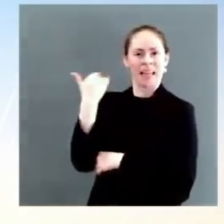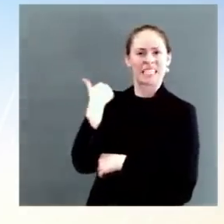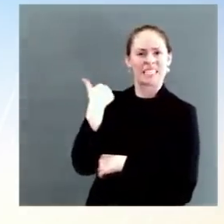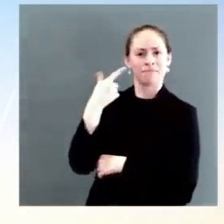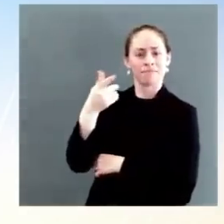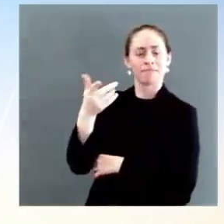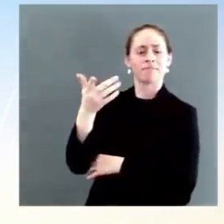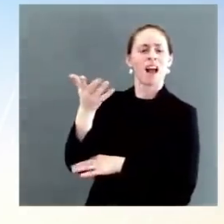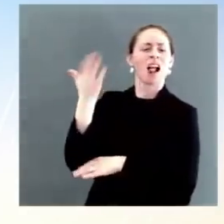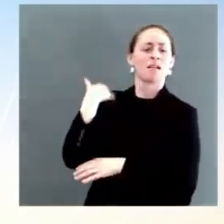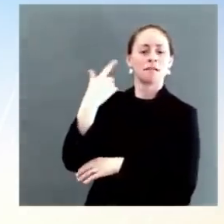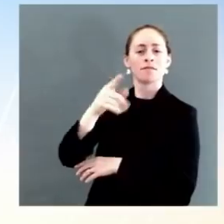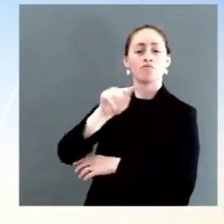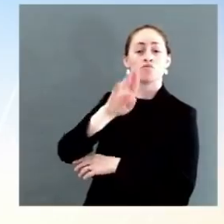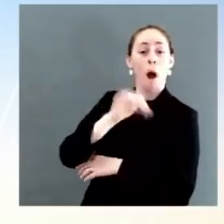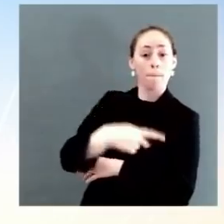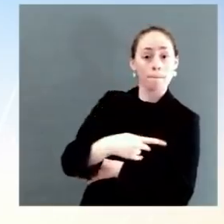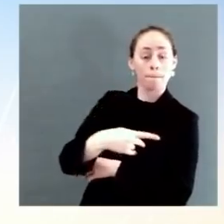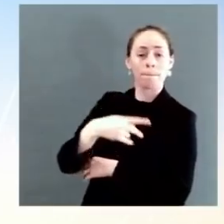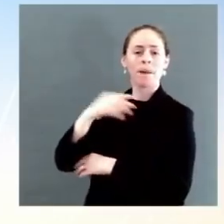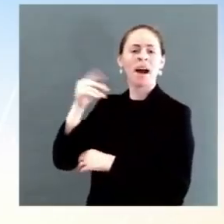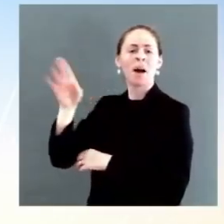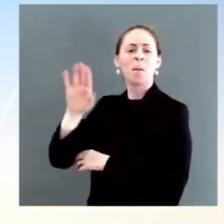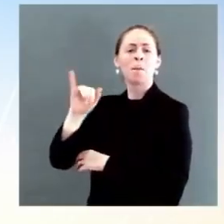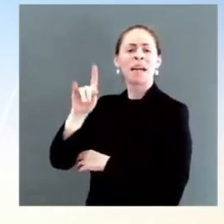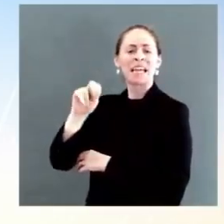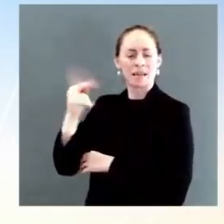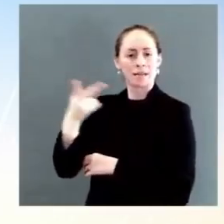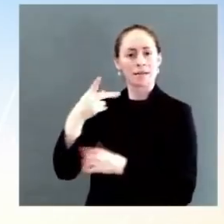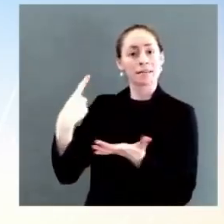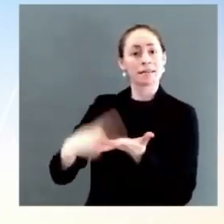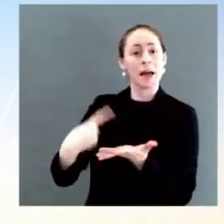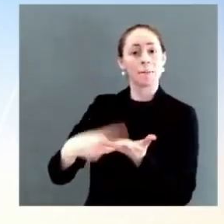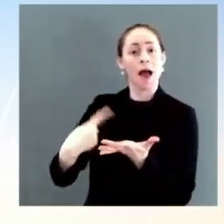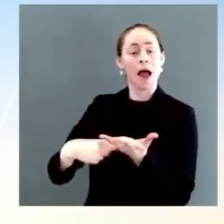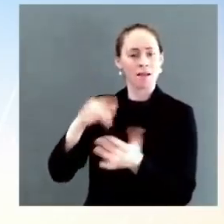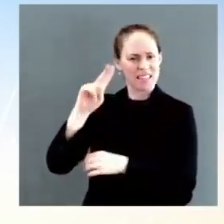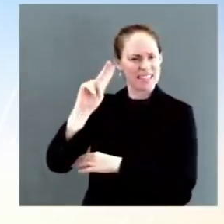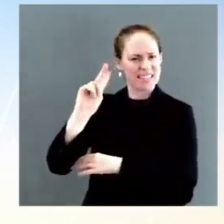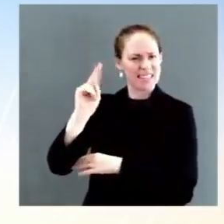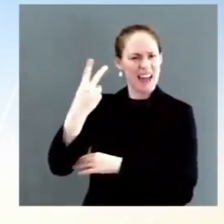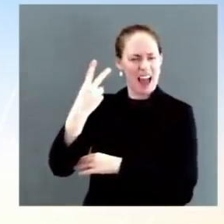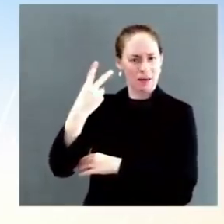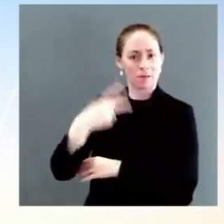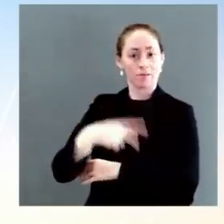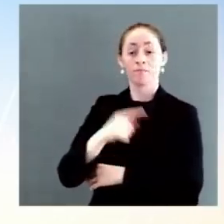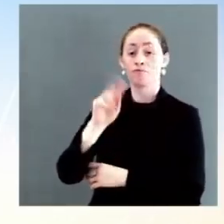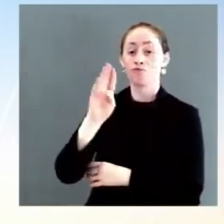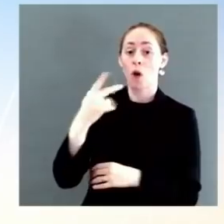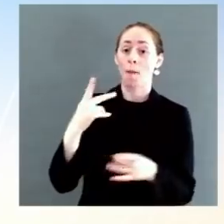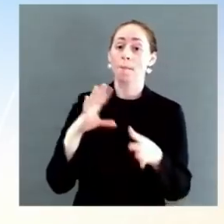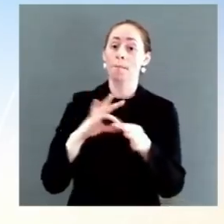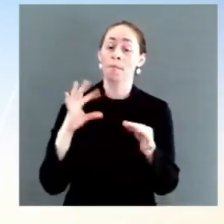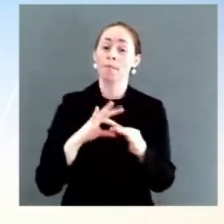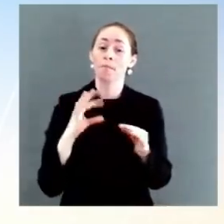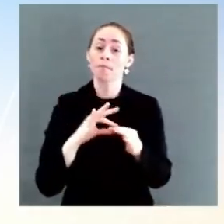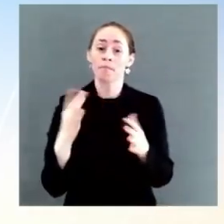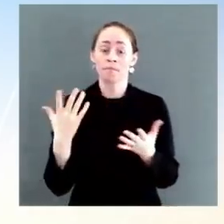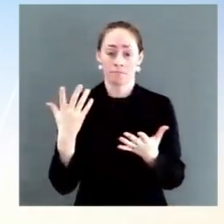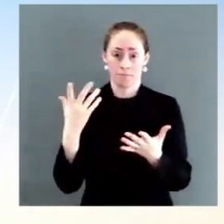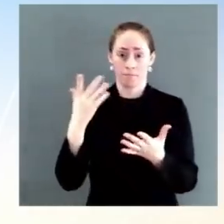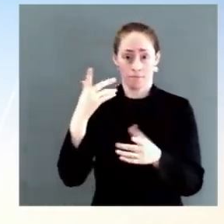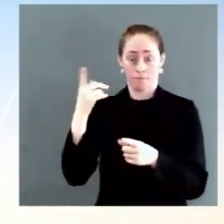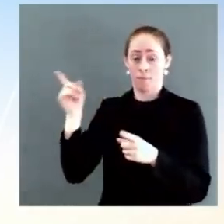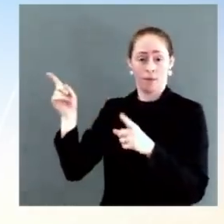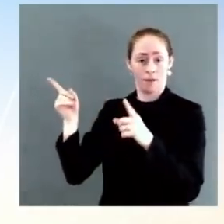for that many deaths should not remain as president of the United States of America. Is that still the standard now that more Americans